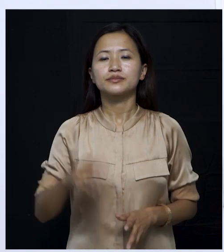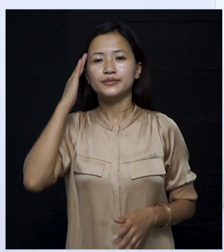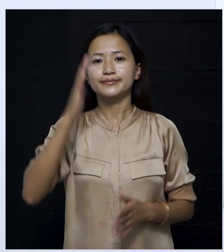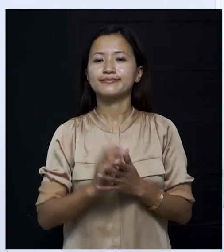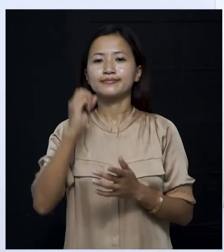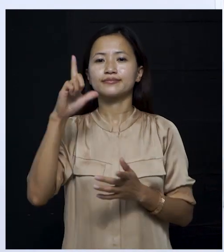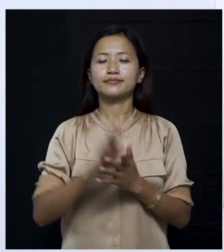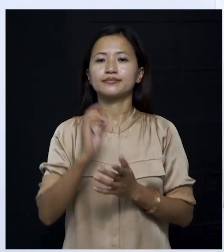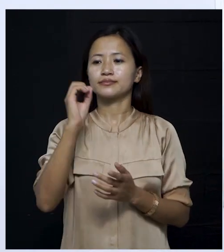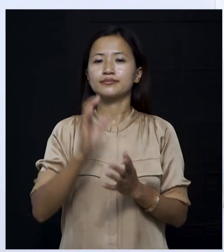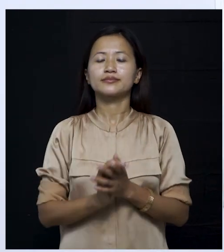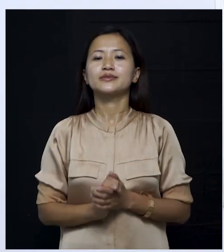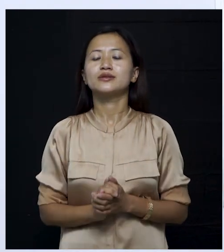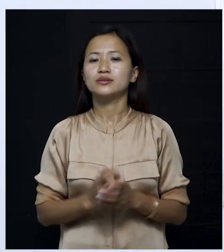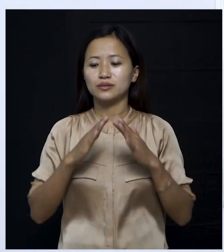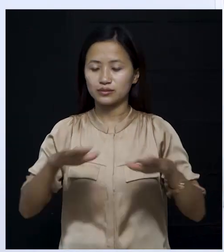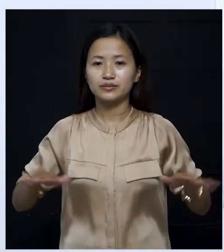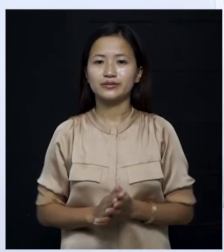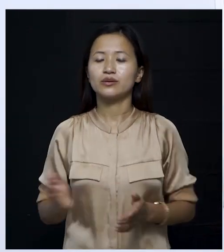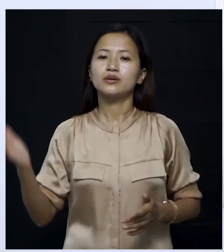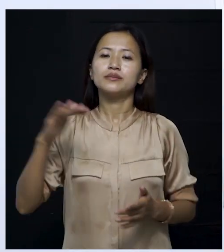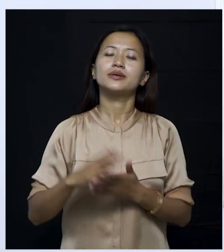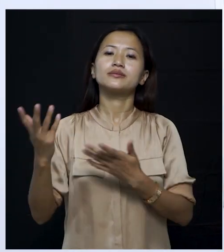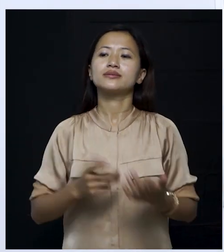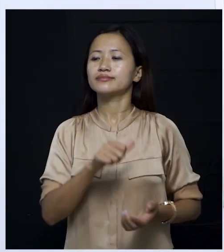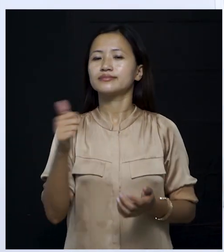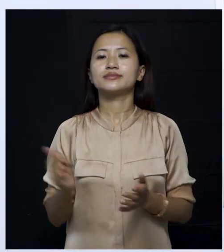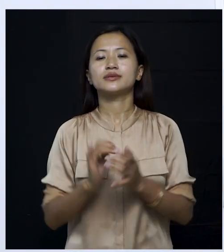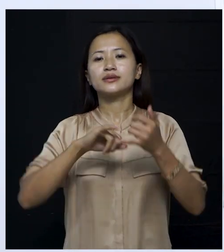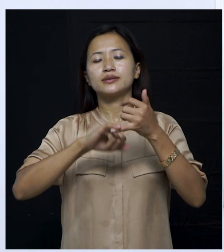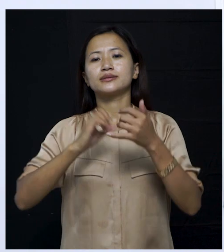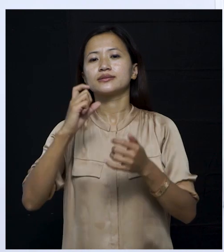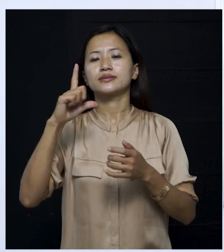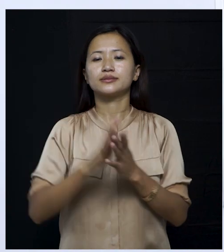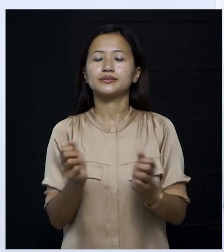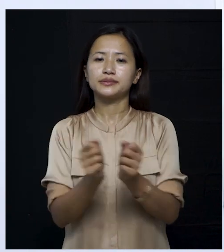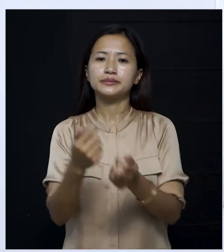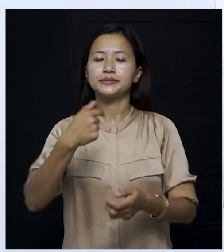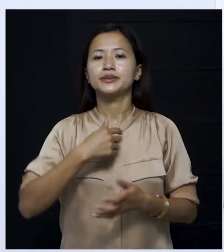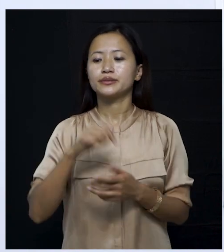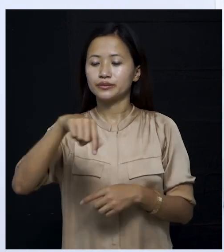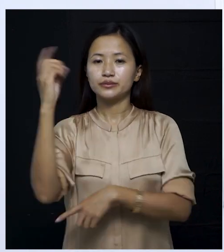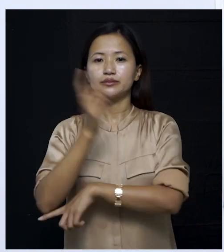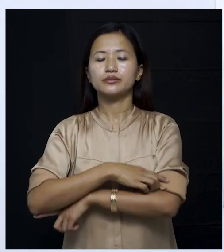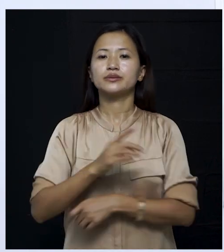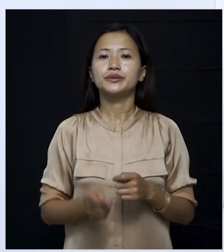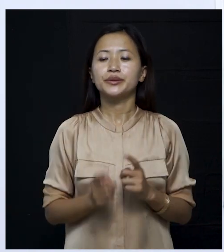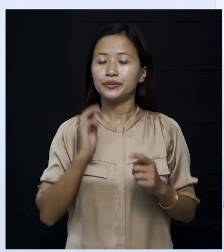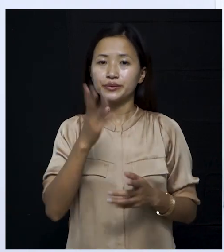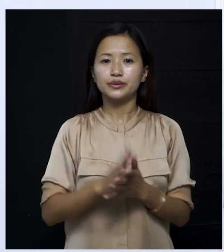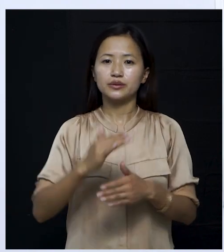Hello class 10 students, welcome back to another class of social science with me. And today, we will